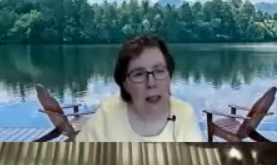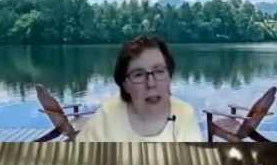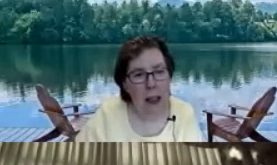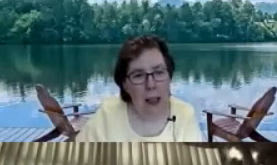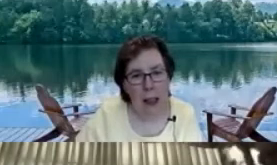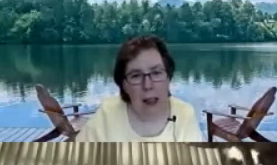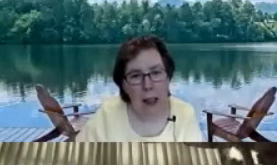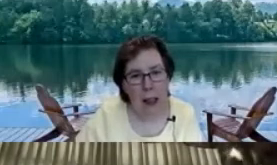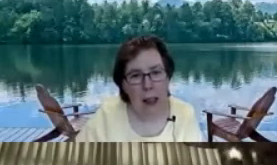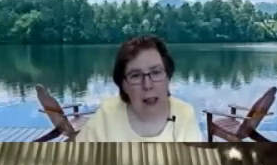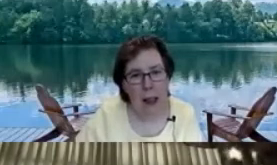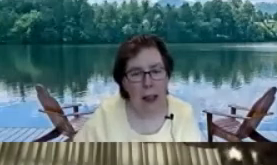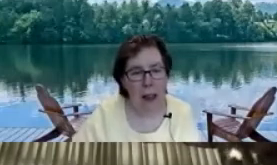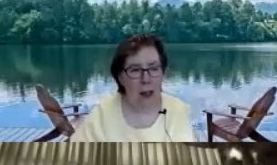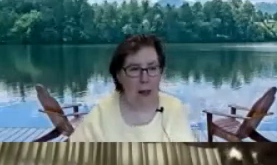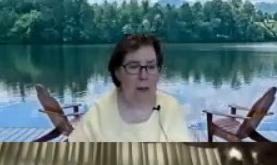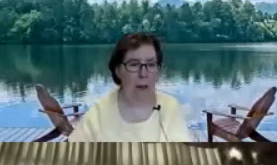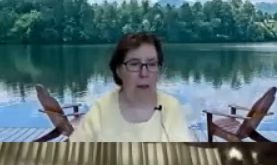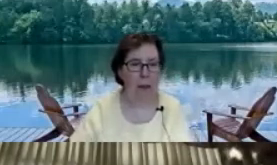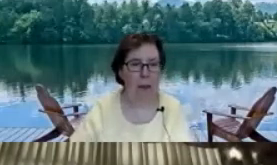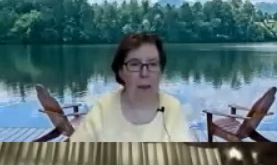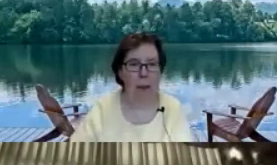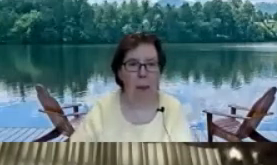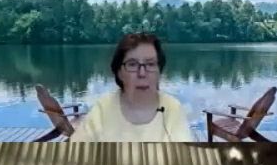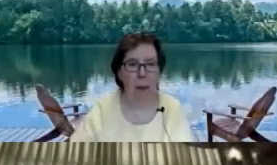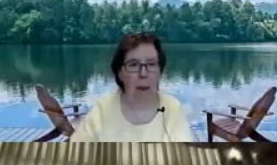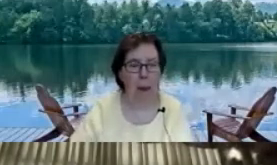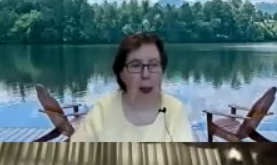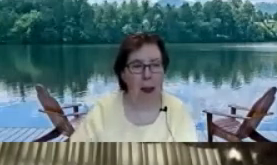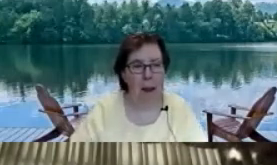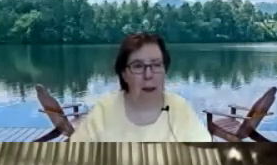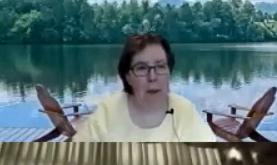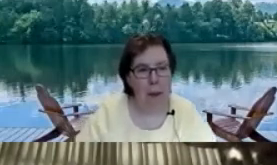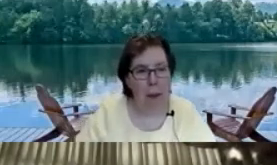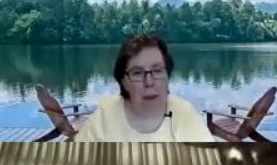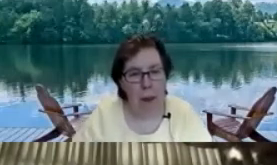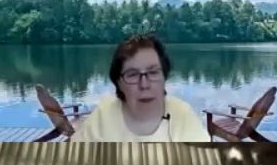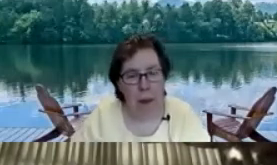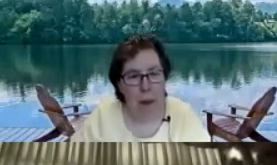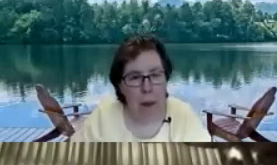or hard to say what's there, but that's interesting.